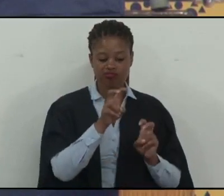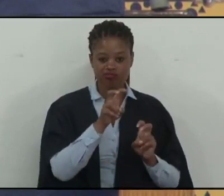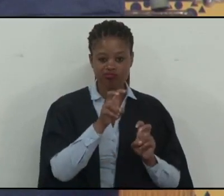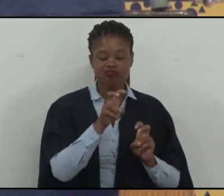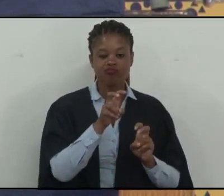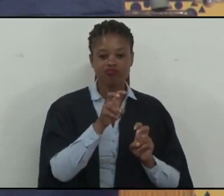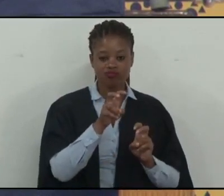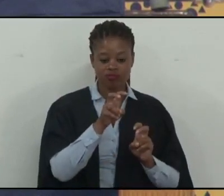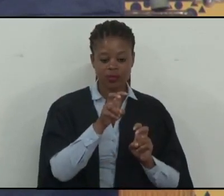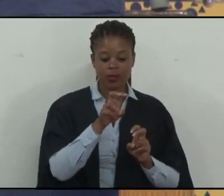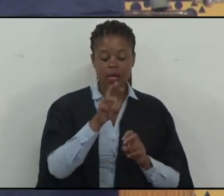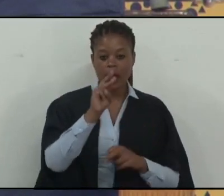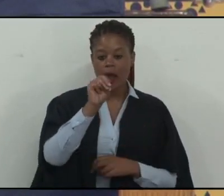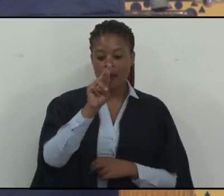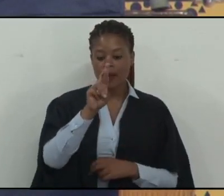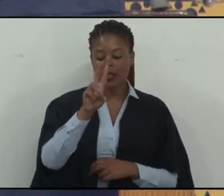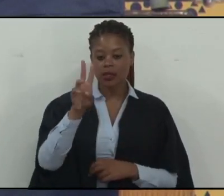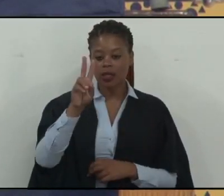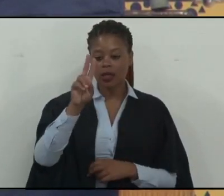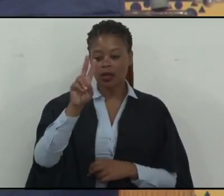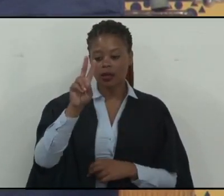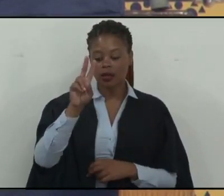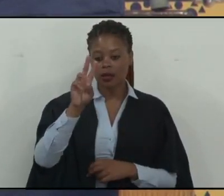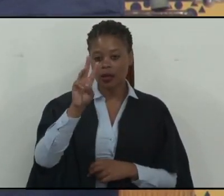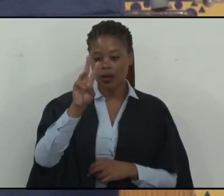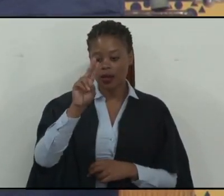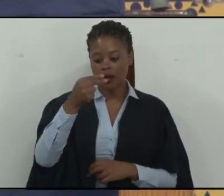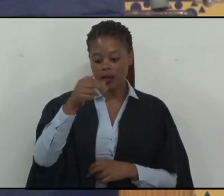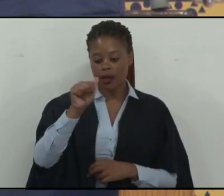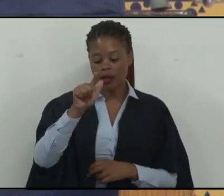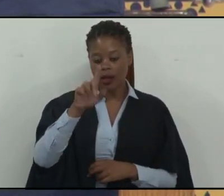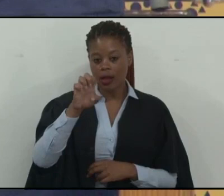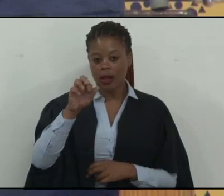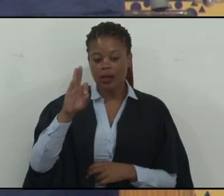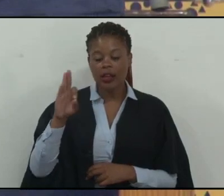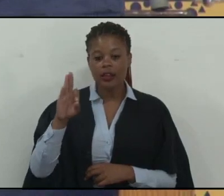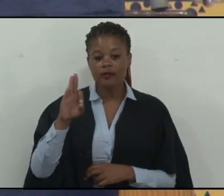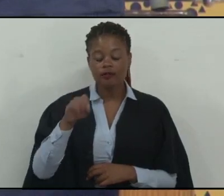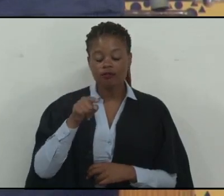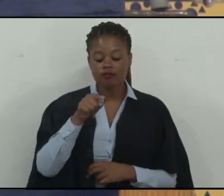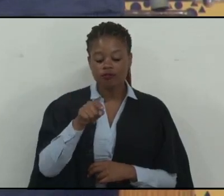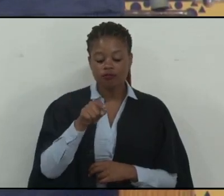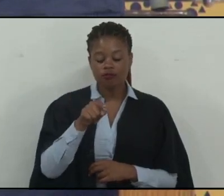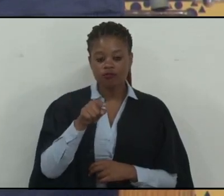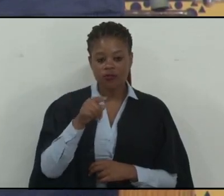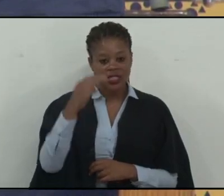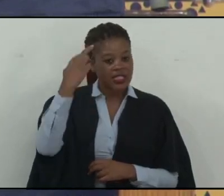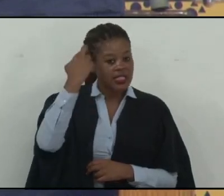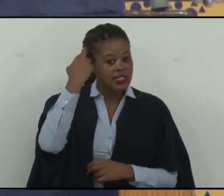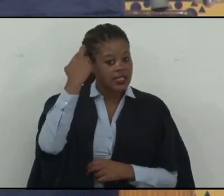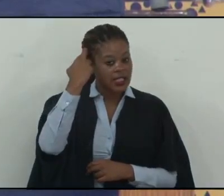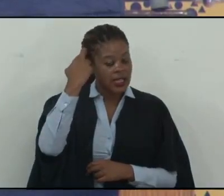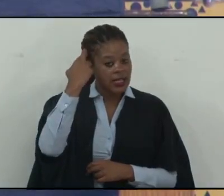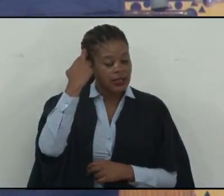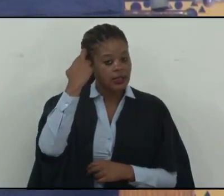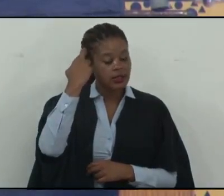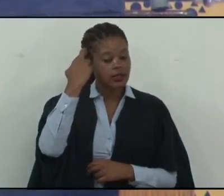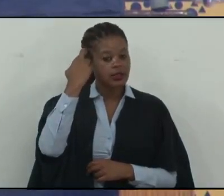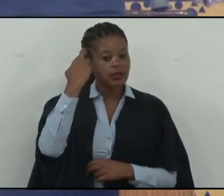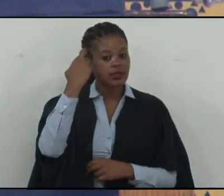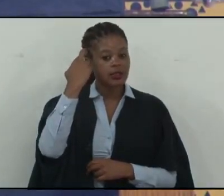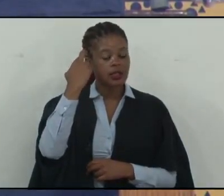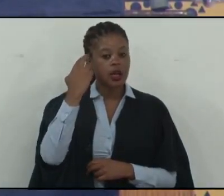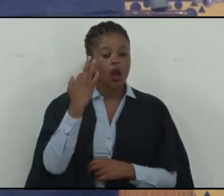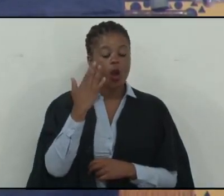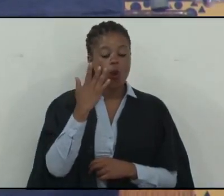Mr. Navid Hanif, the Assistant Secretary General of the UN, when